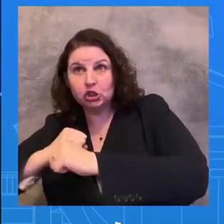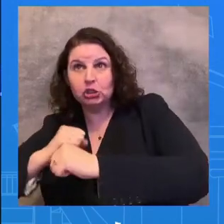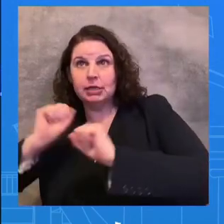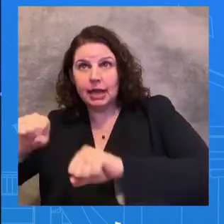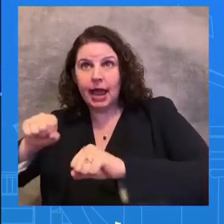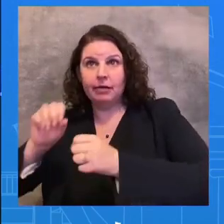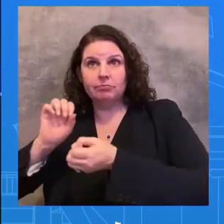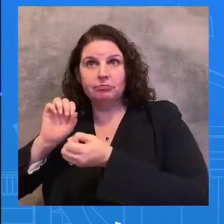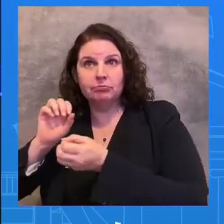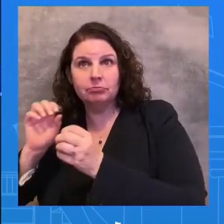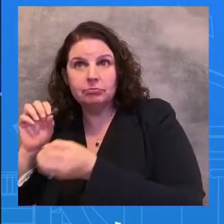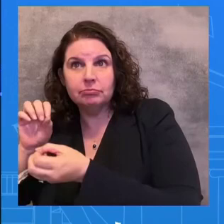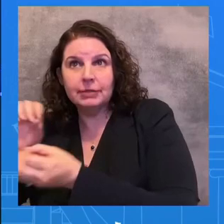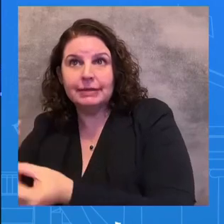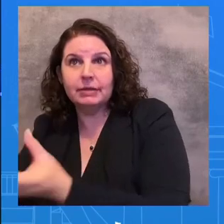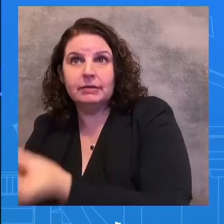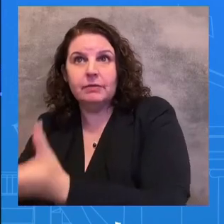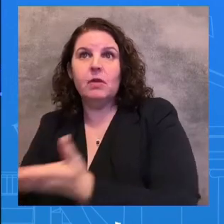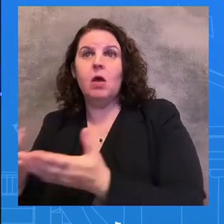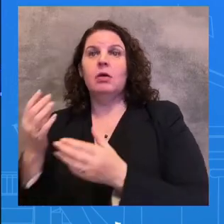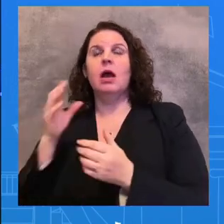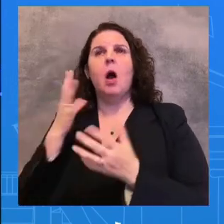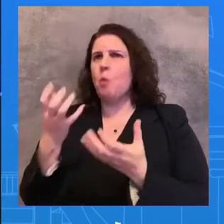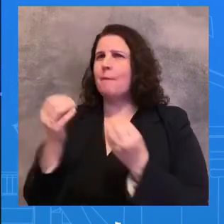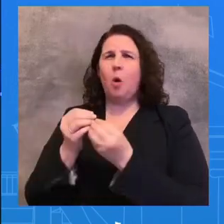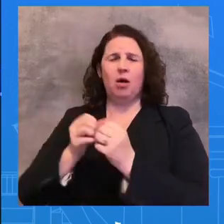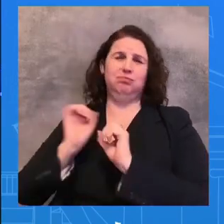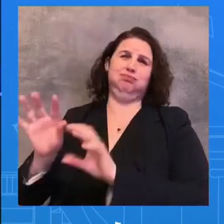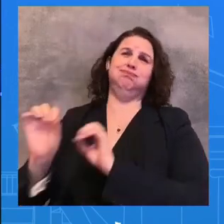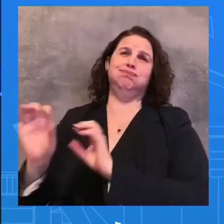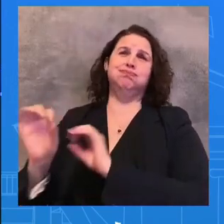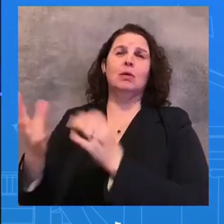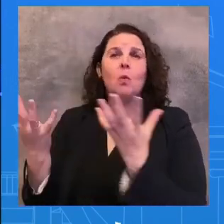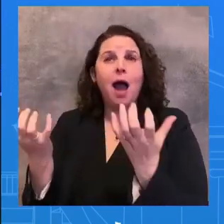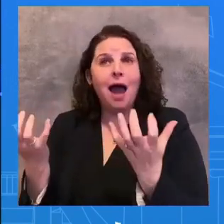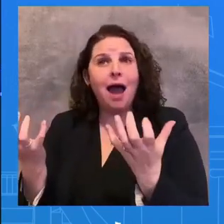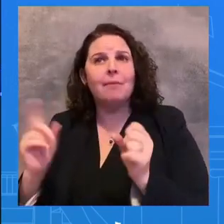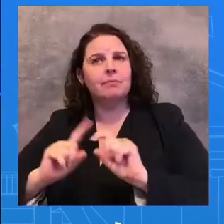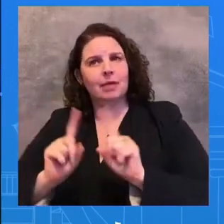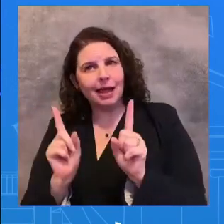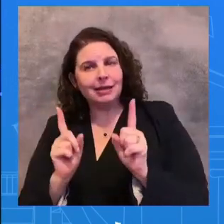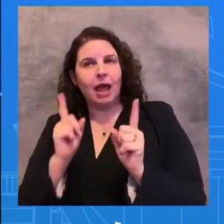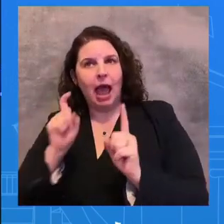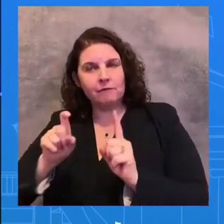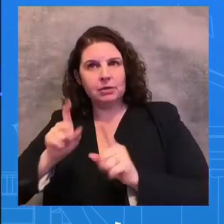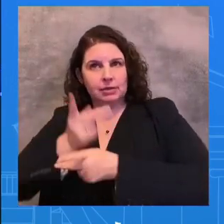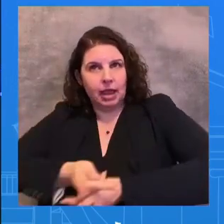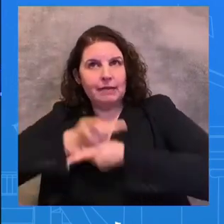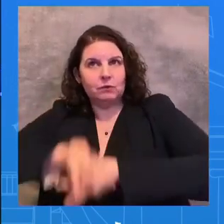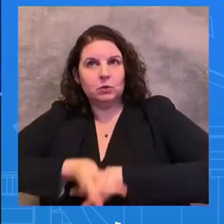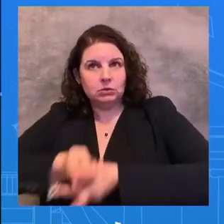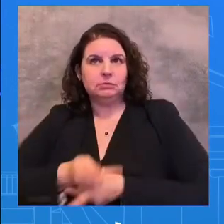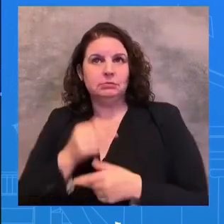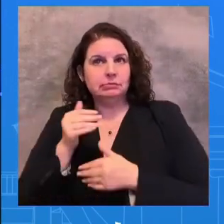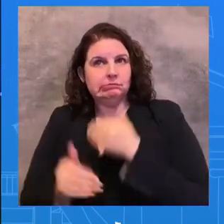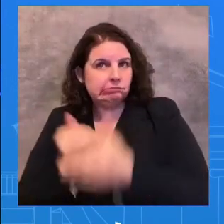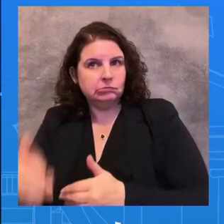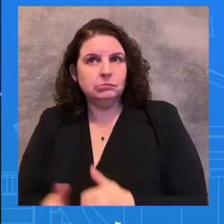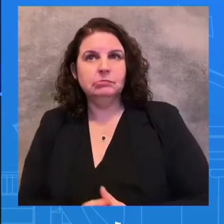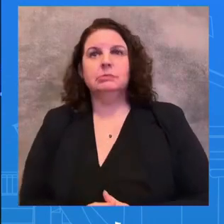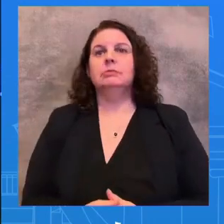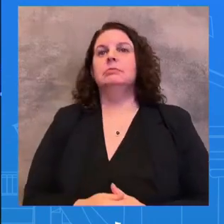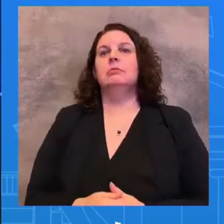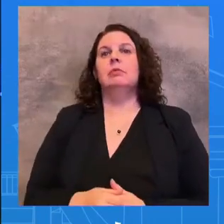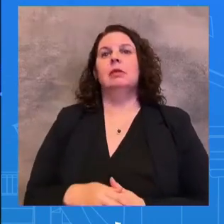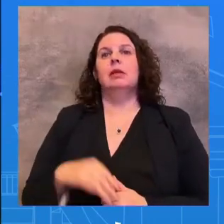are actually seeing good cooperation between the U.S., the IDF, the UN, and other humanitarian organizations